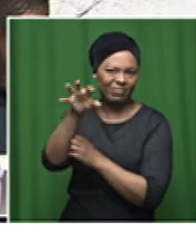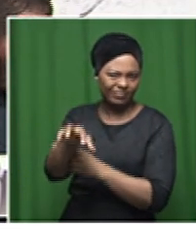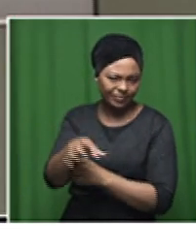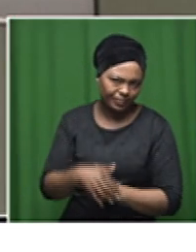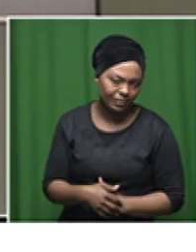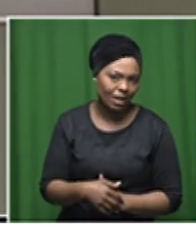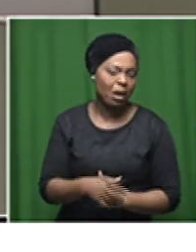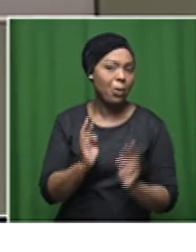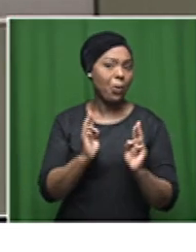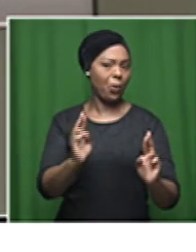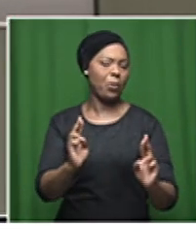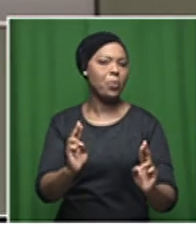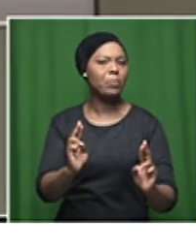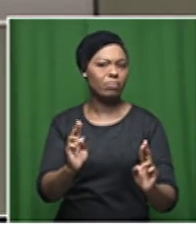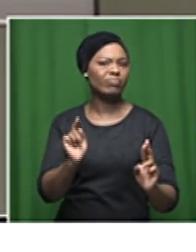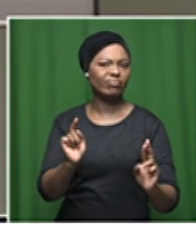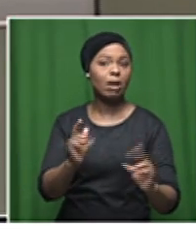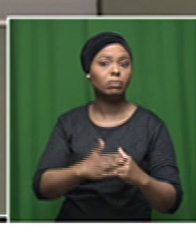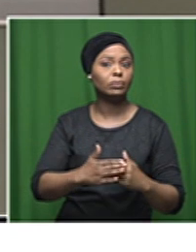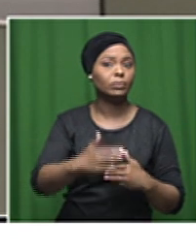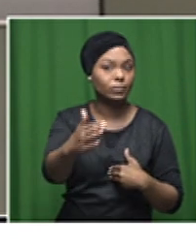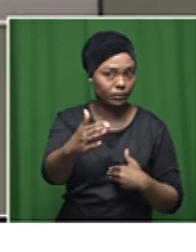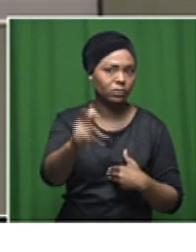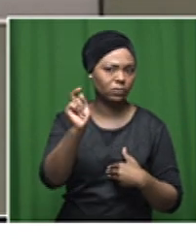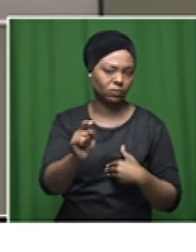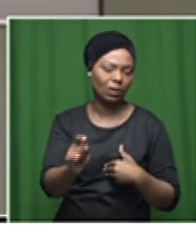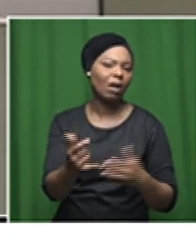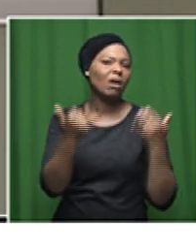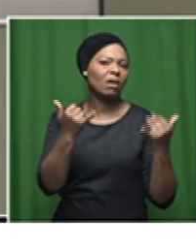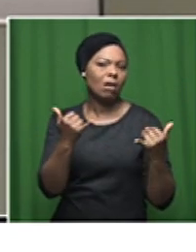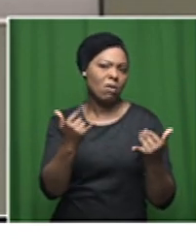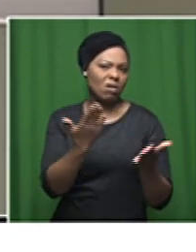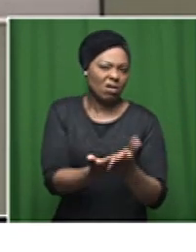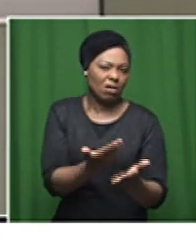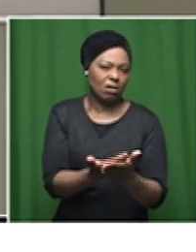So we hope that in the near future we'll be able to